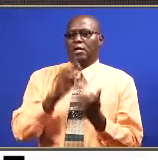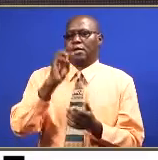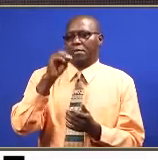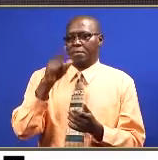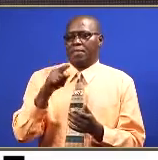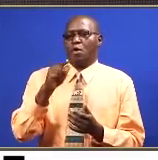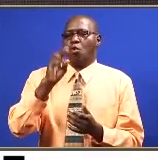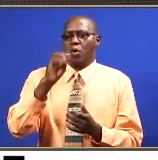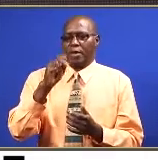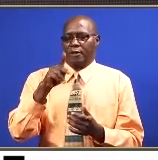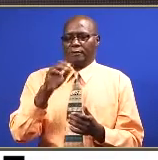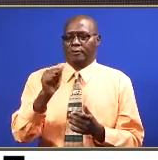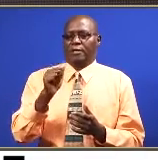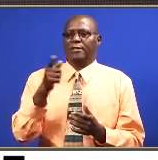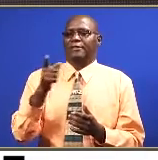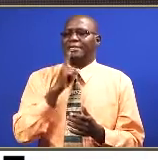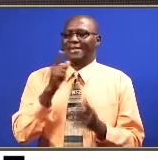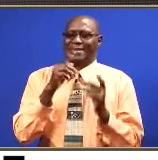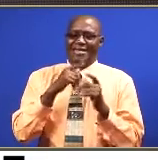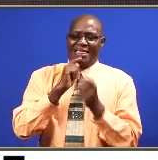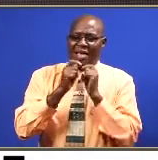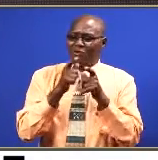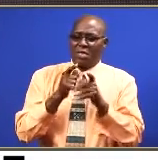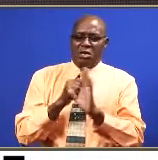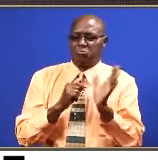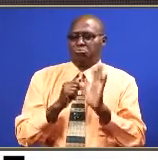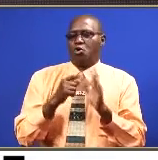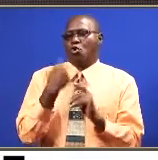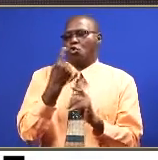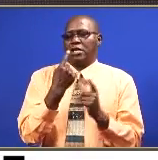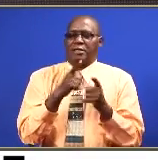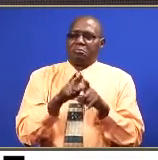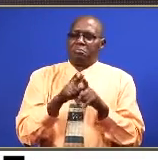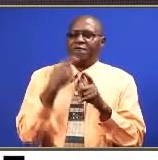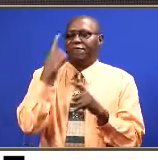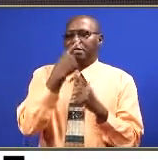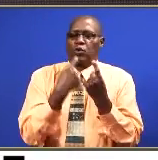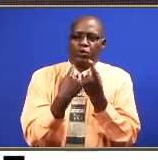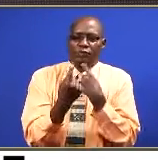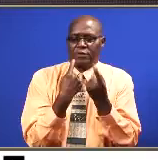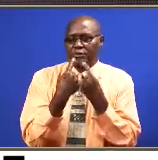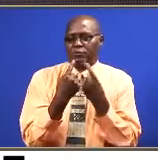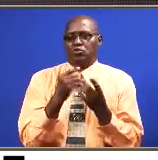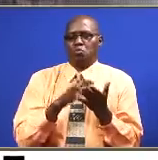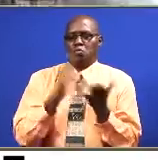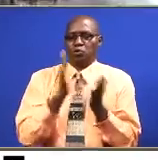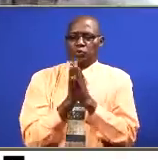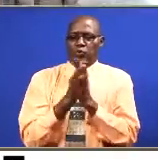exercise as more of a conversation and not an interview as it has been perceived. Tess Njenga with more on the story.